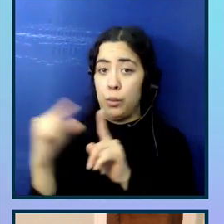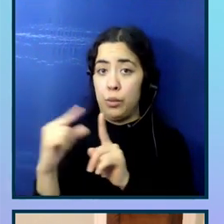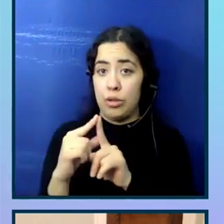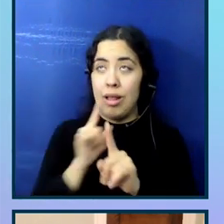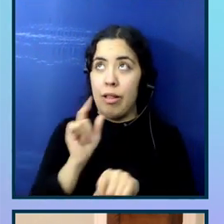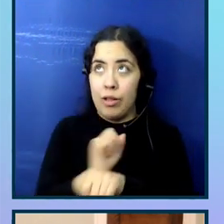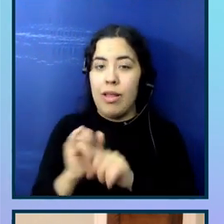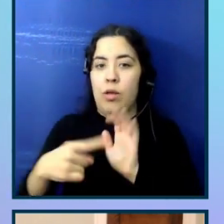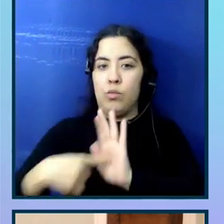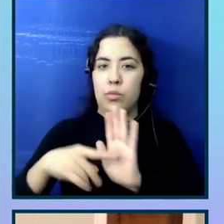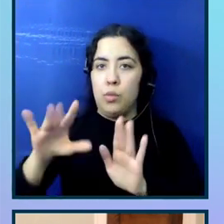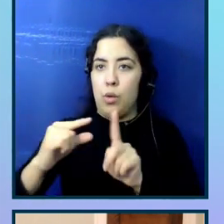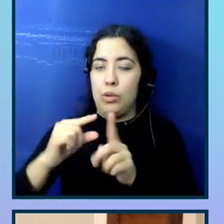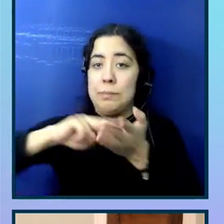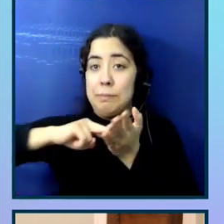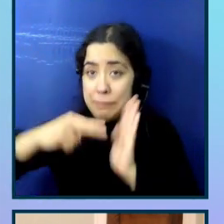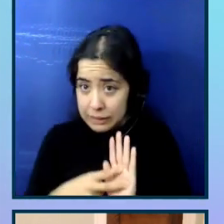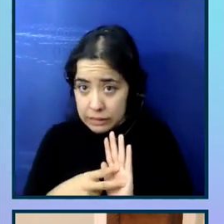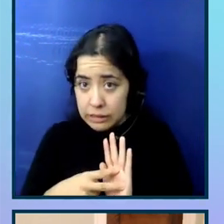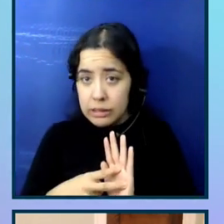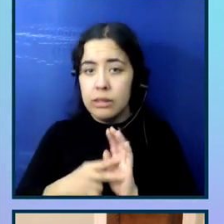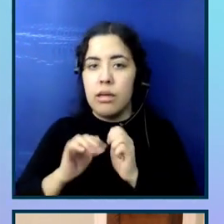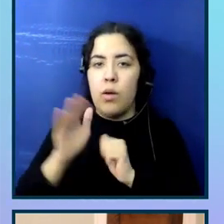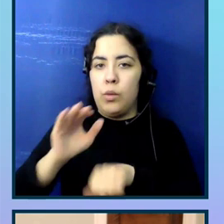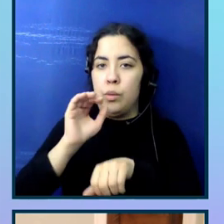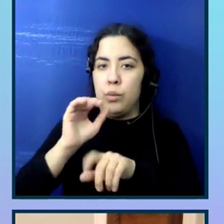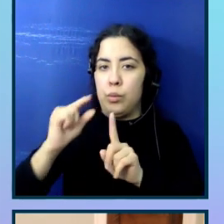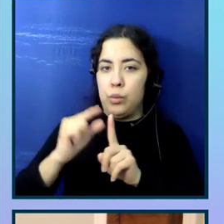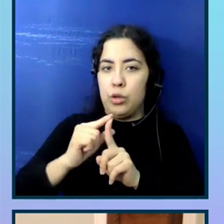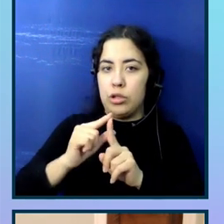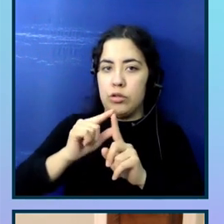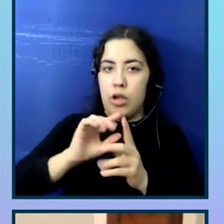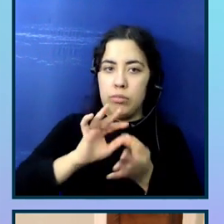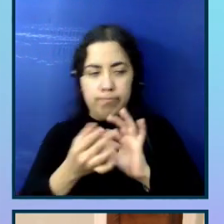literally represent what your words mean and how your words are interpreted.